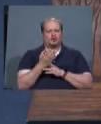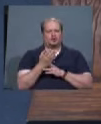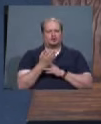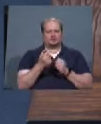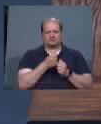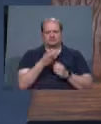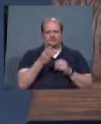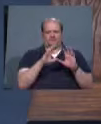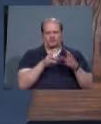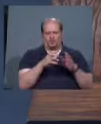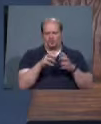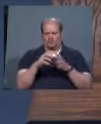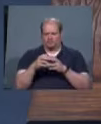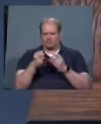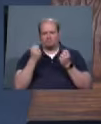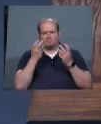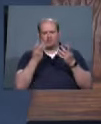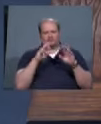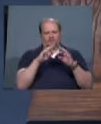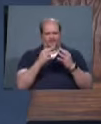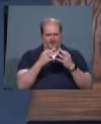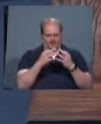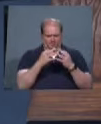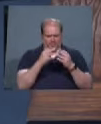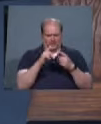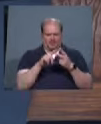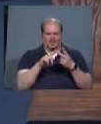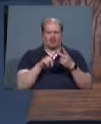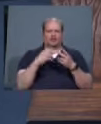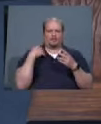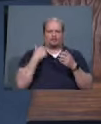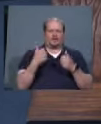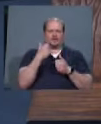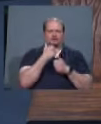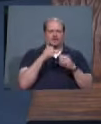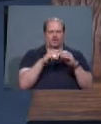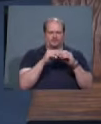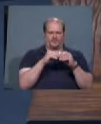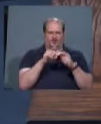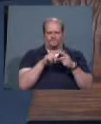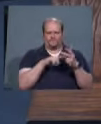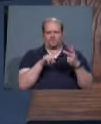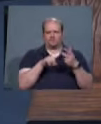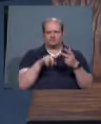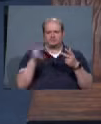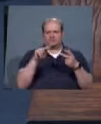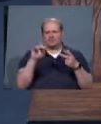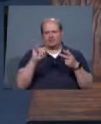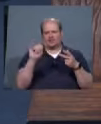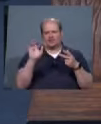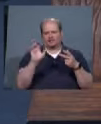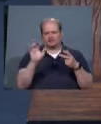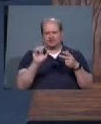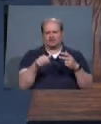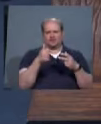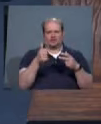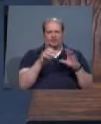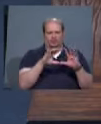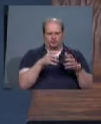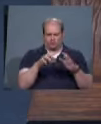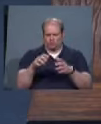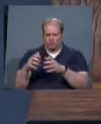through several organizations, the multifamily executive conference, and the NIC, and other